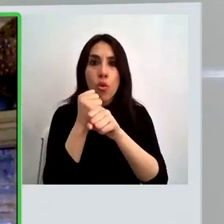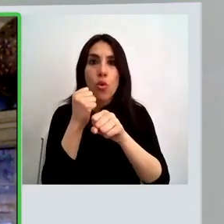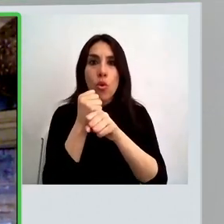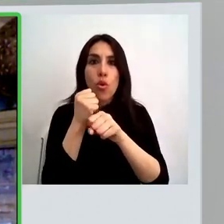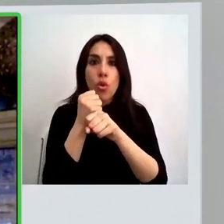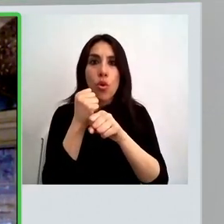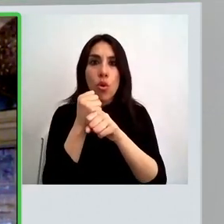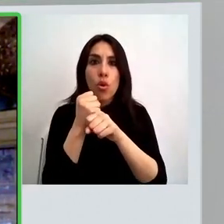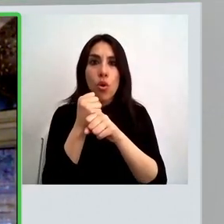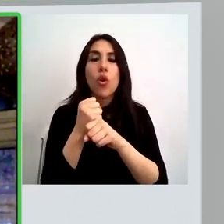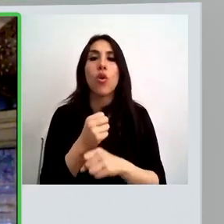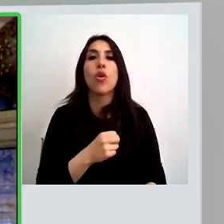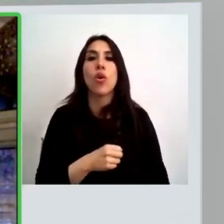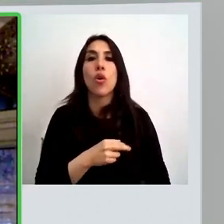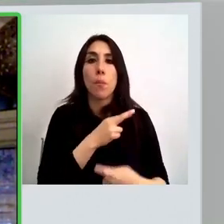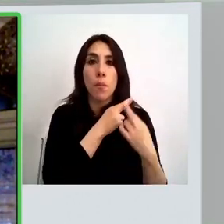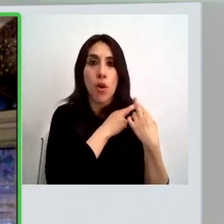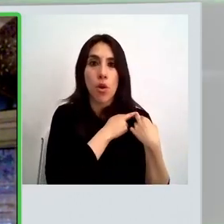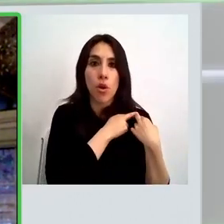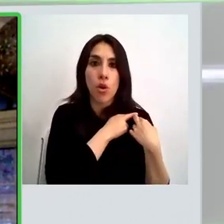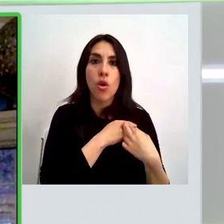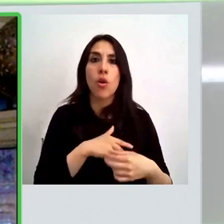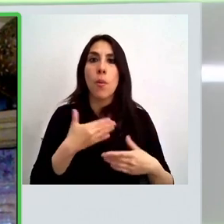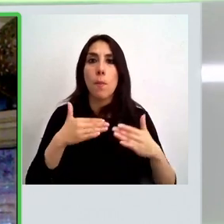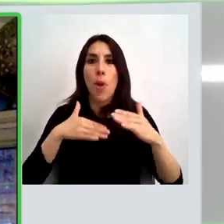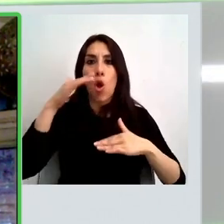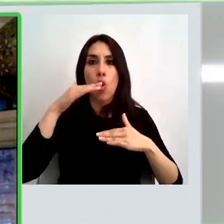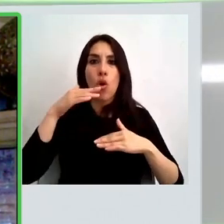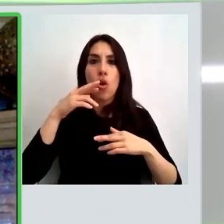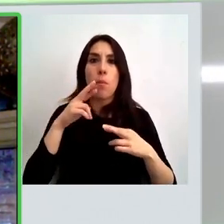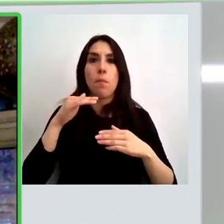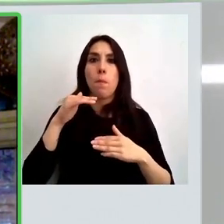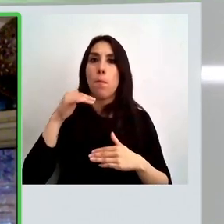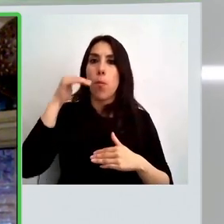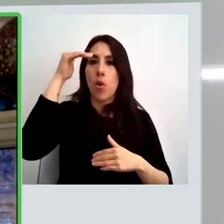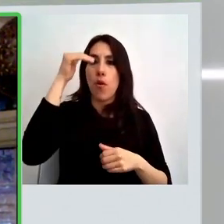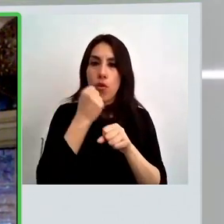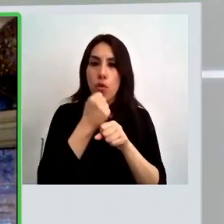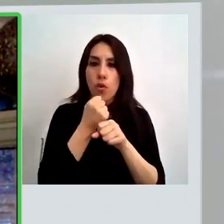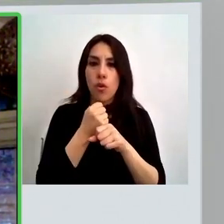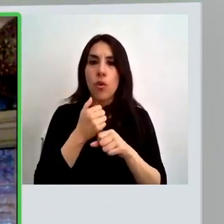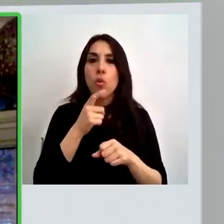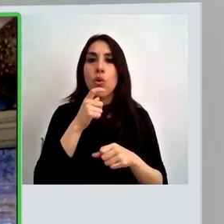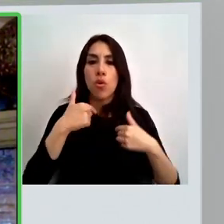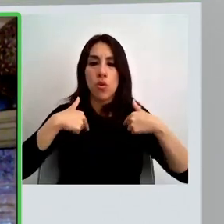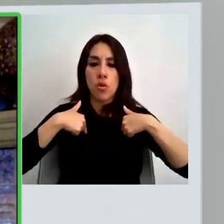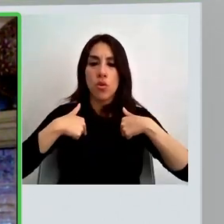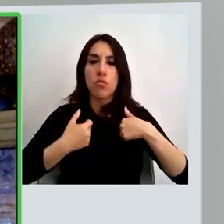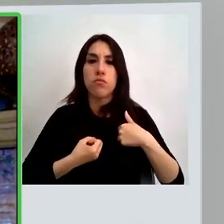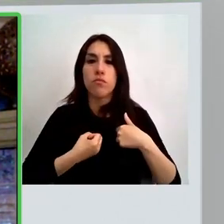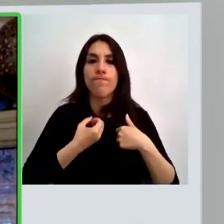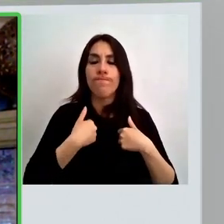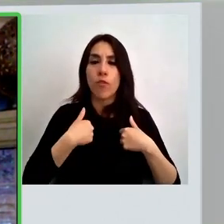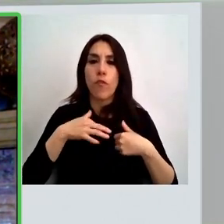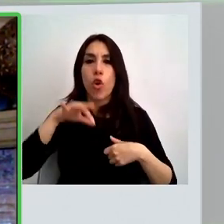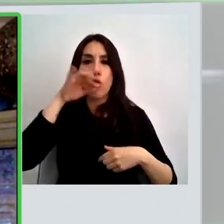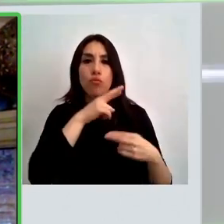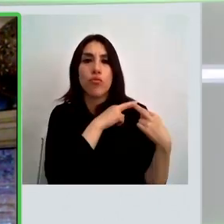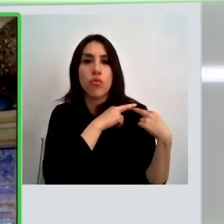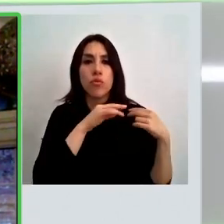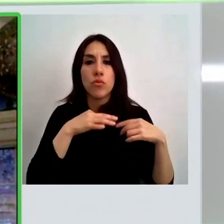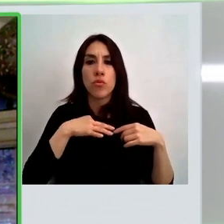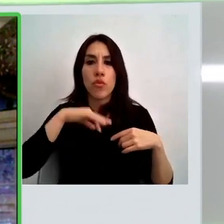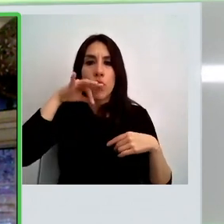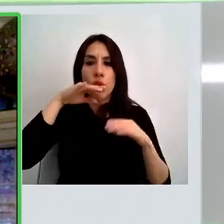use the legislation to improve policy and practice and procedures, and where employers get the